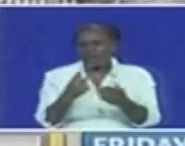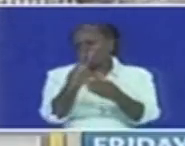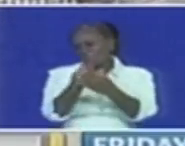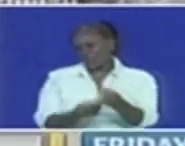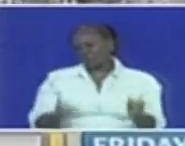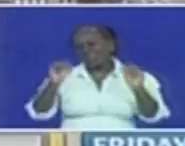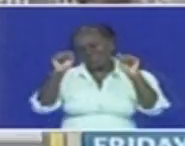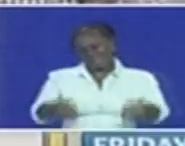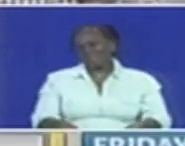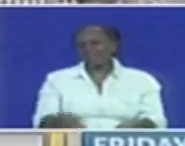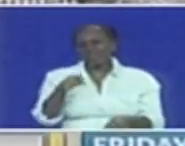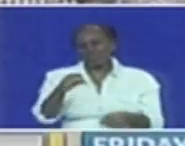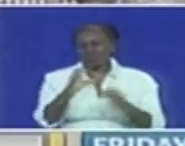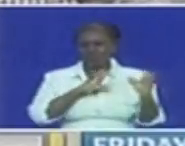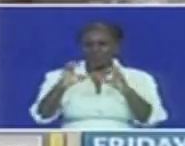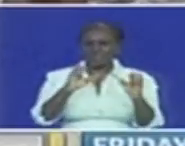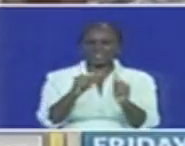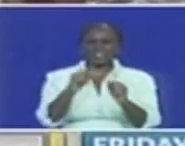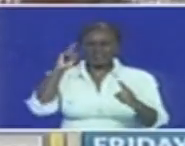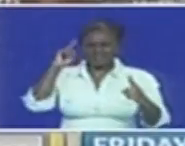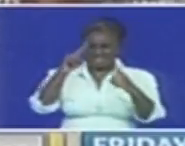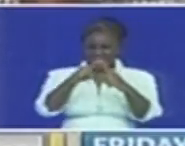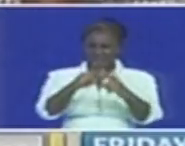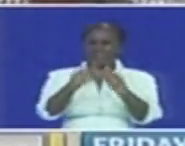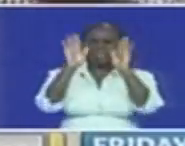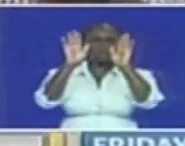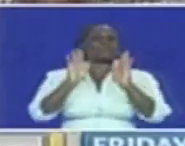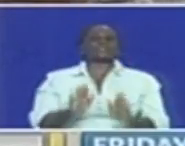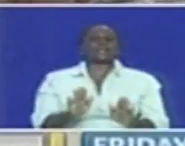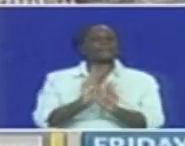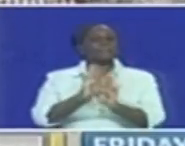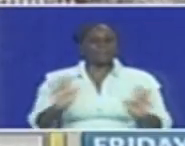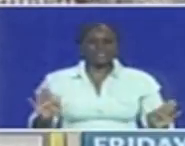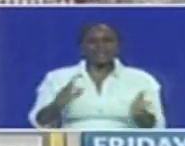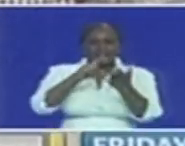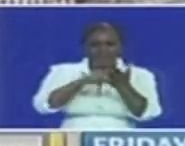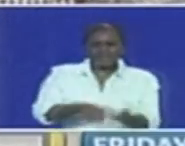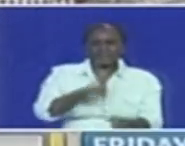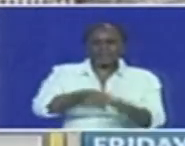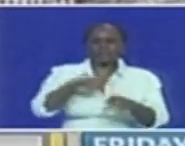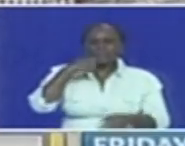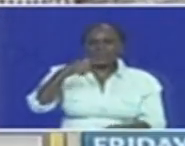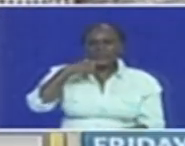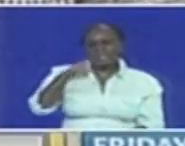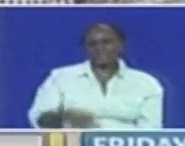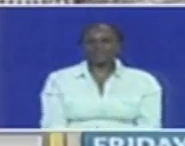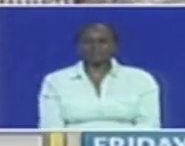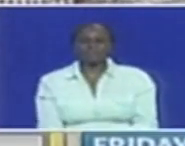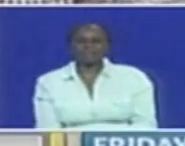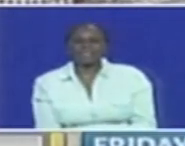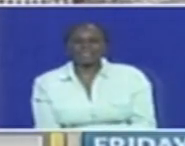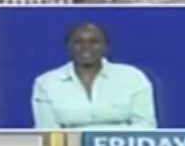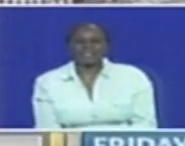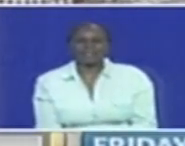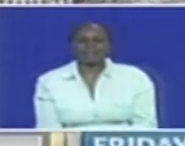be used. So long as you can communicate, this is what I always assert or emphasize when it comes to pronunciations. All